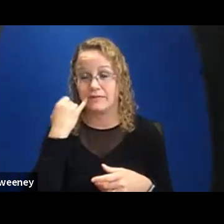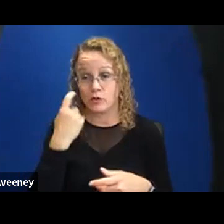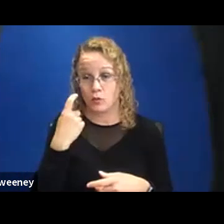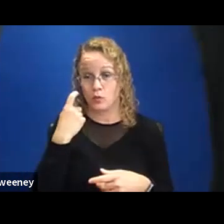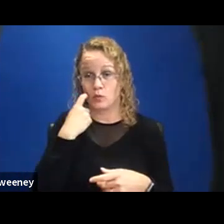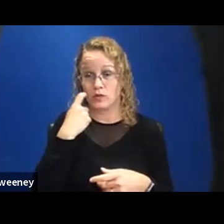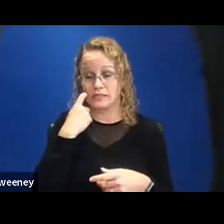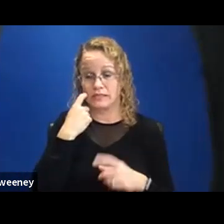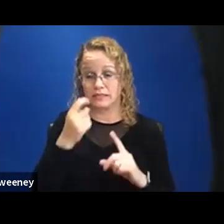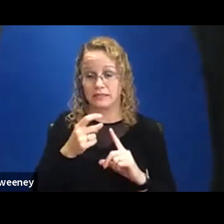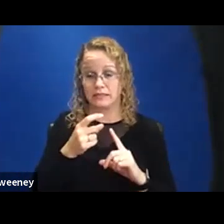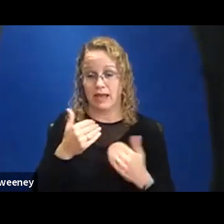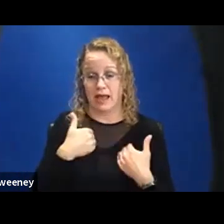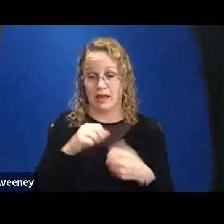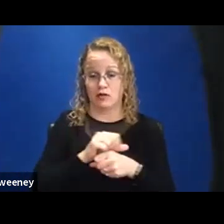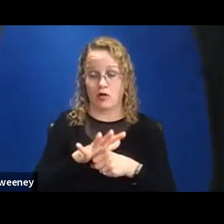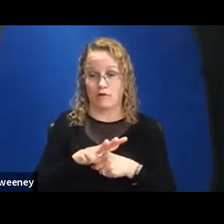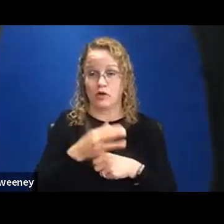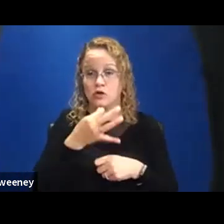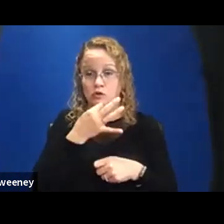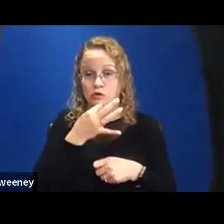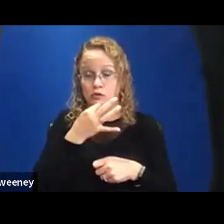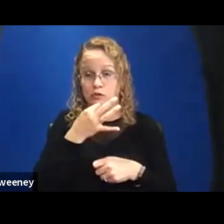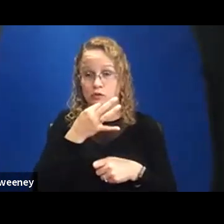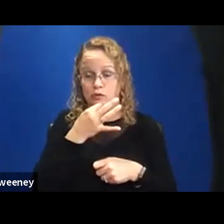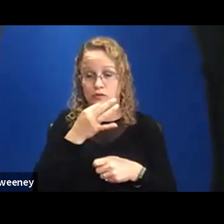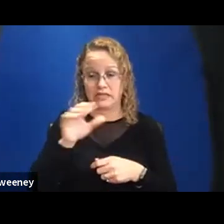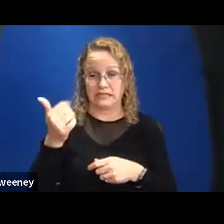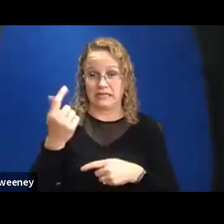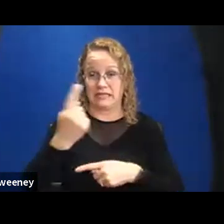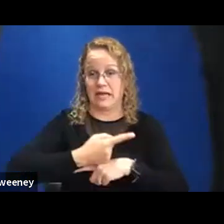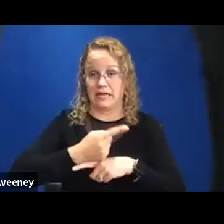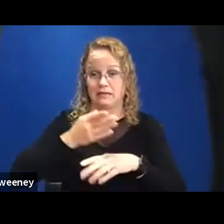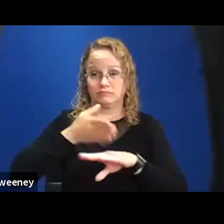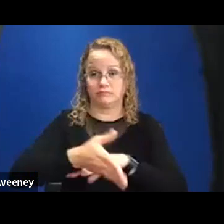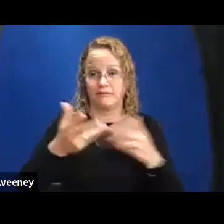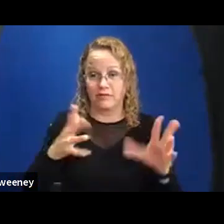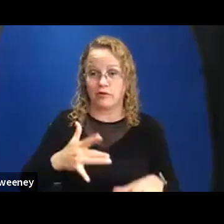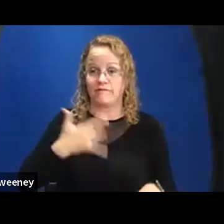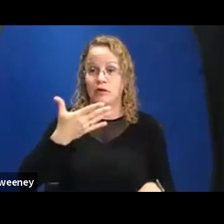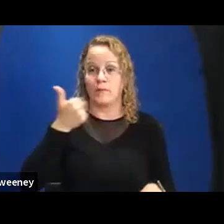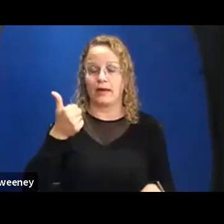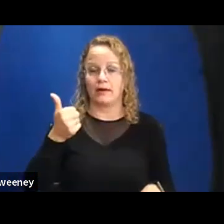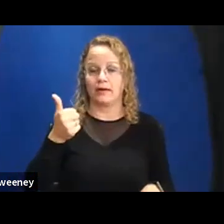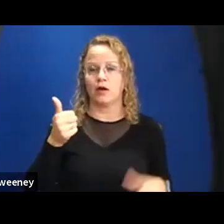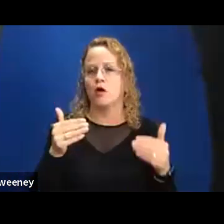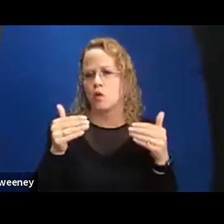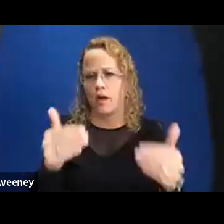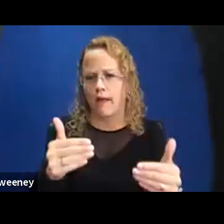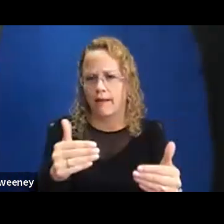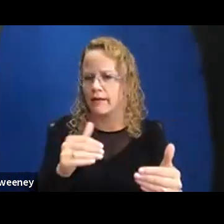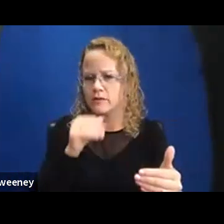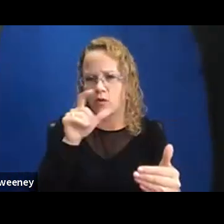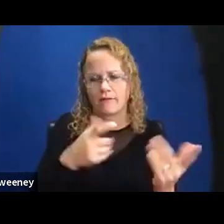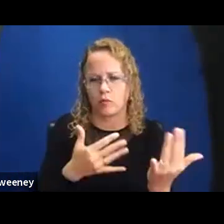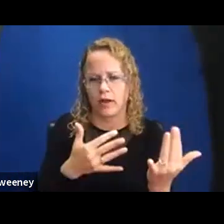had COVID, then as soon as you're outside your 10 to 14 day window, when you feel better, go on ahead. You don't have to wait, with